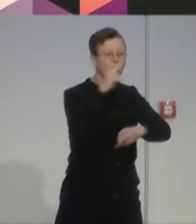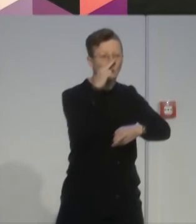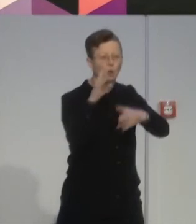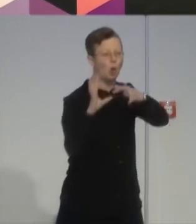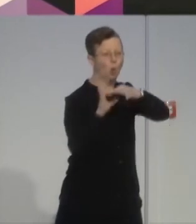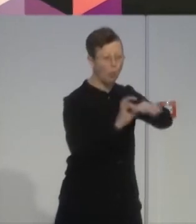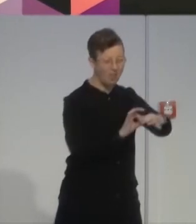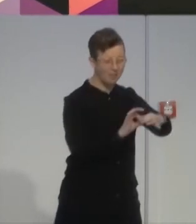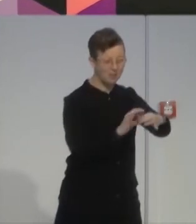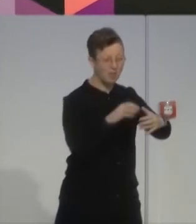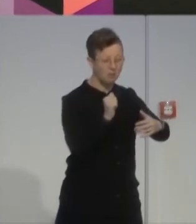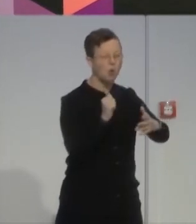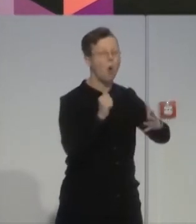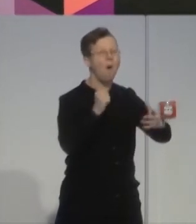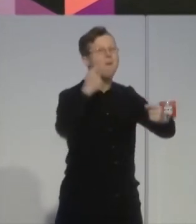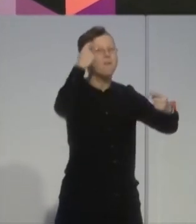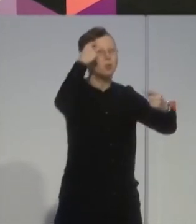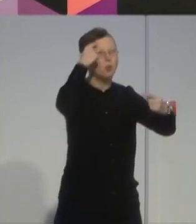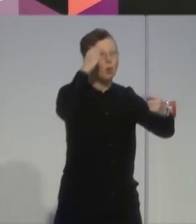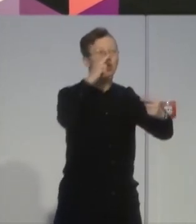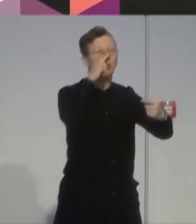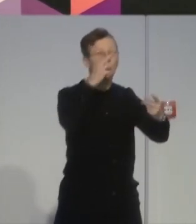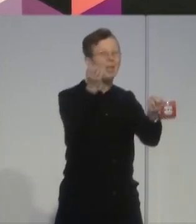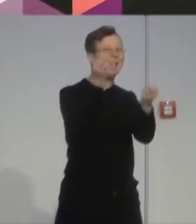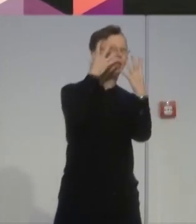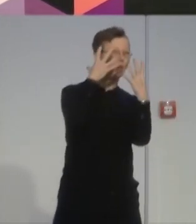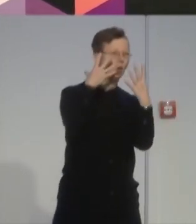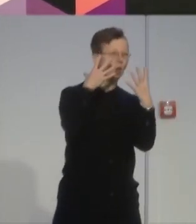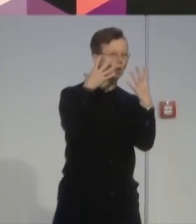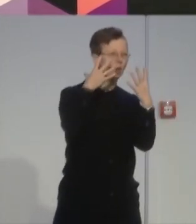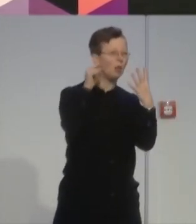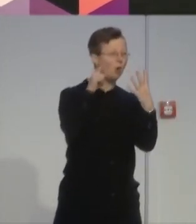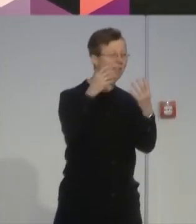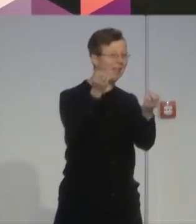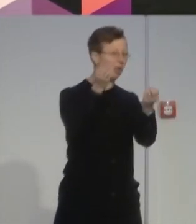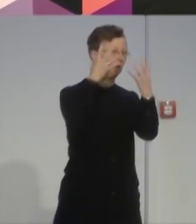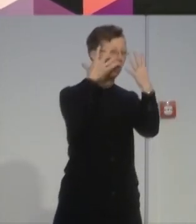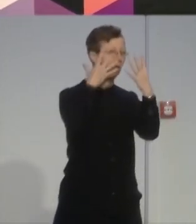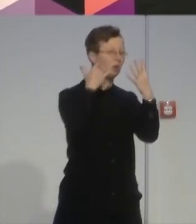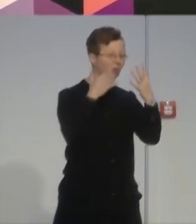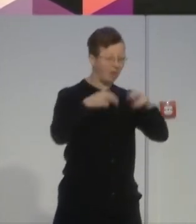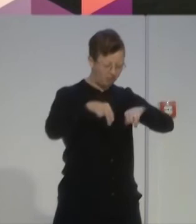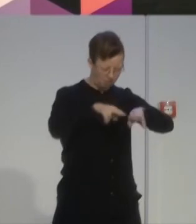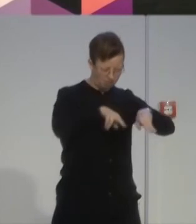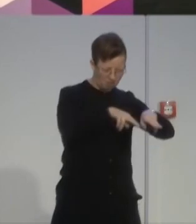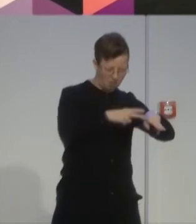context, to make sense of a new impression. And this impression, when we wire it back,